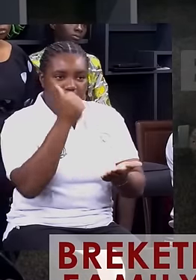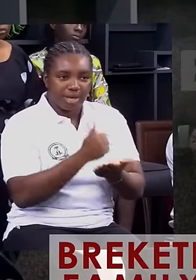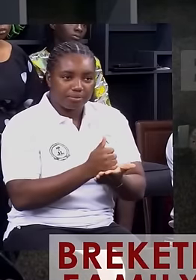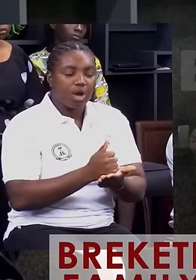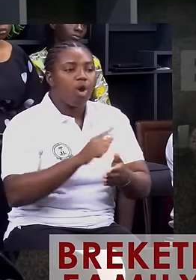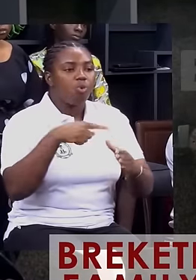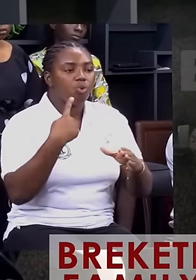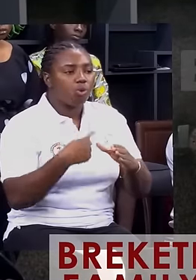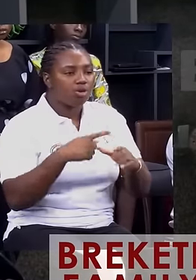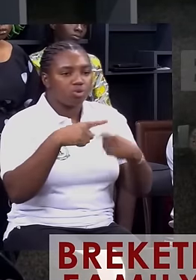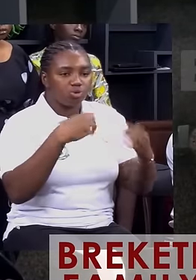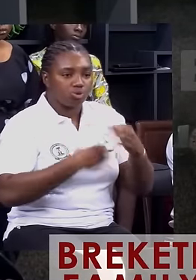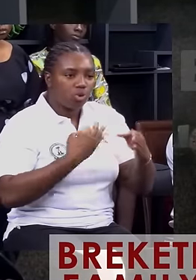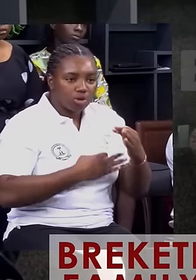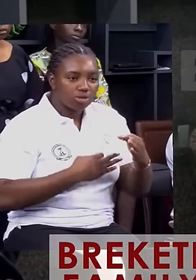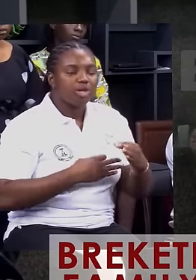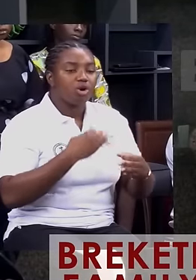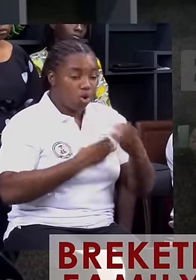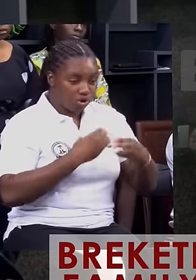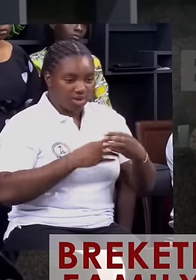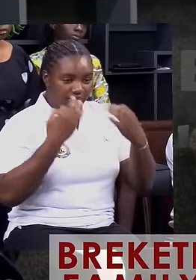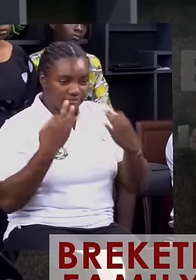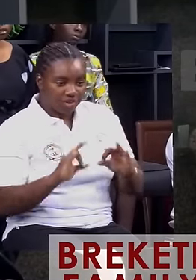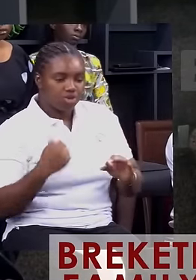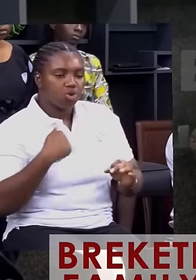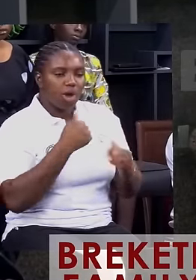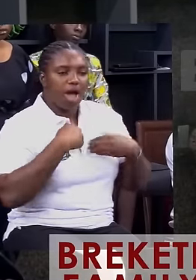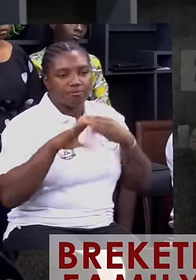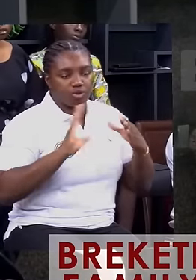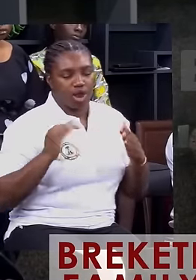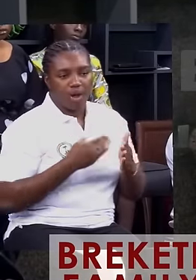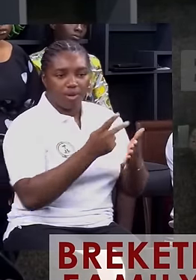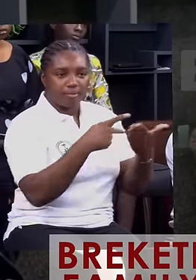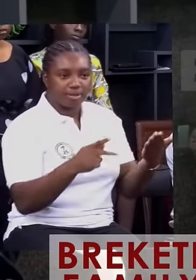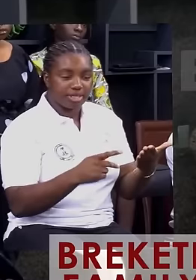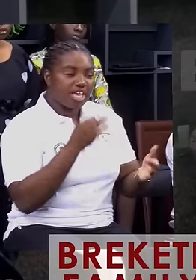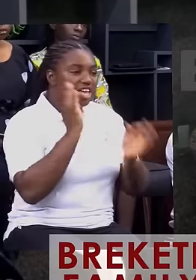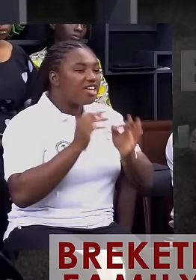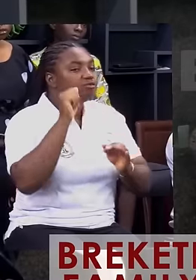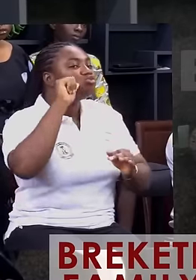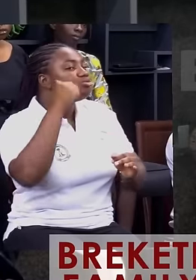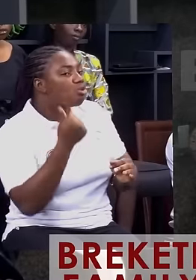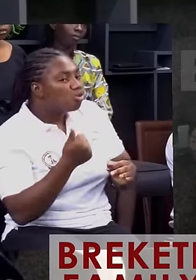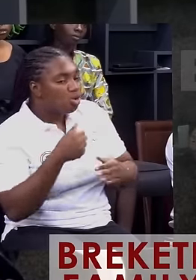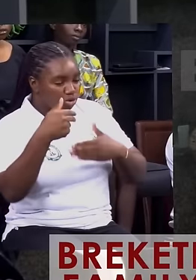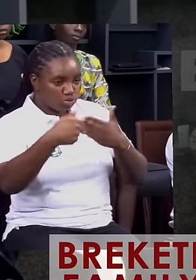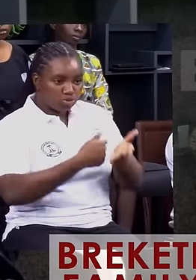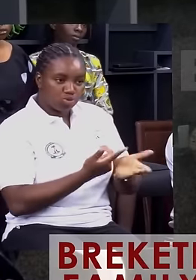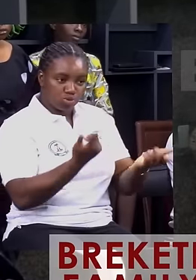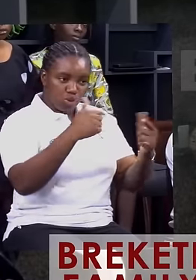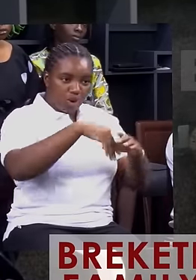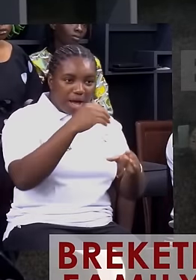our due diligence. If tomorrow any news comes out that something happened behind, that's not my